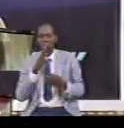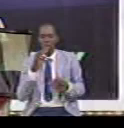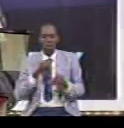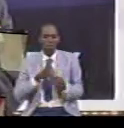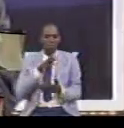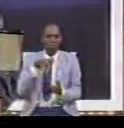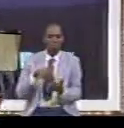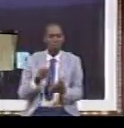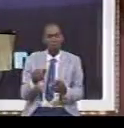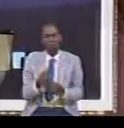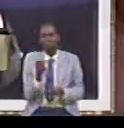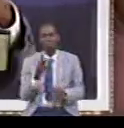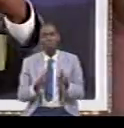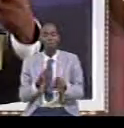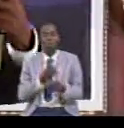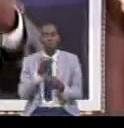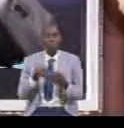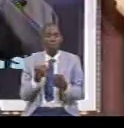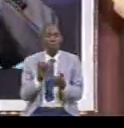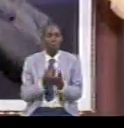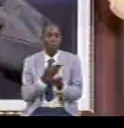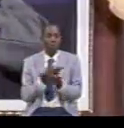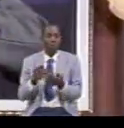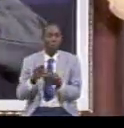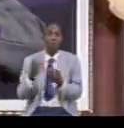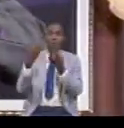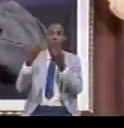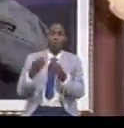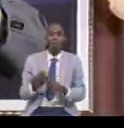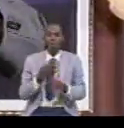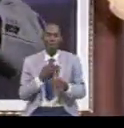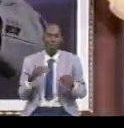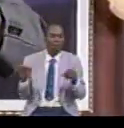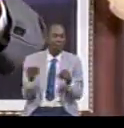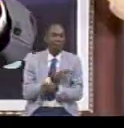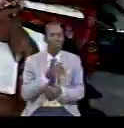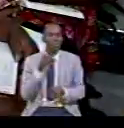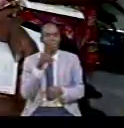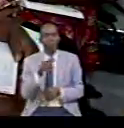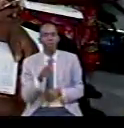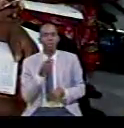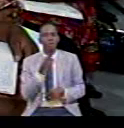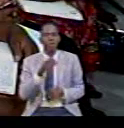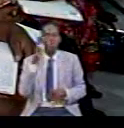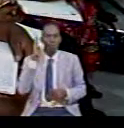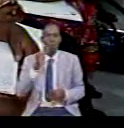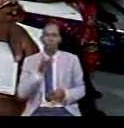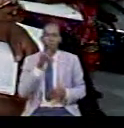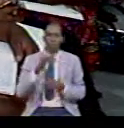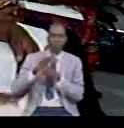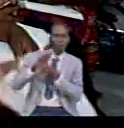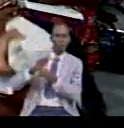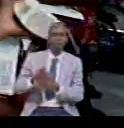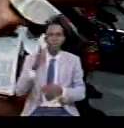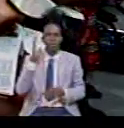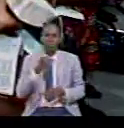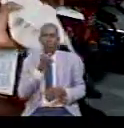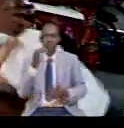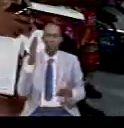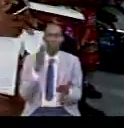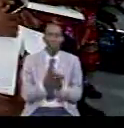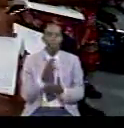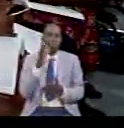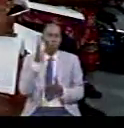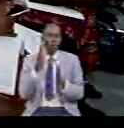that Holy Ghost has come and is building your praying in the Holy Ghost, you will not restrict and you will not stop, you will